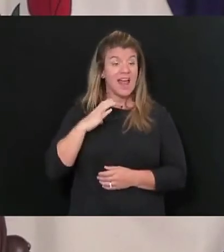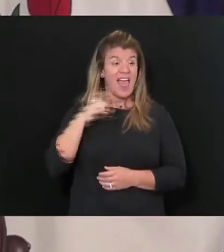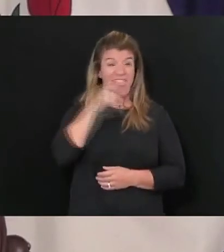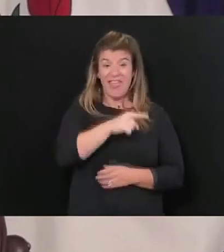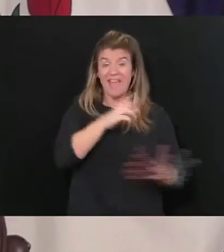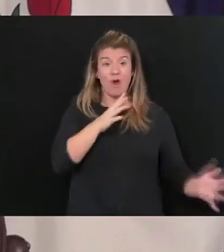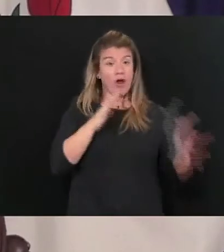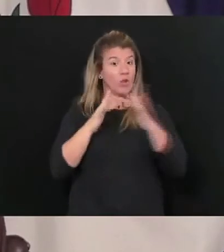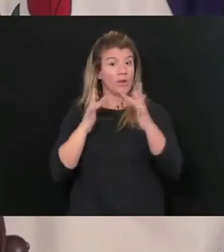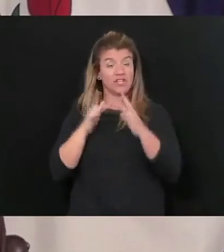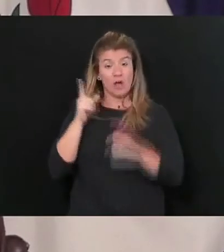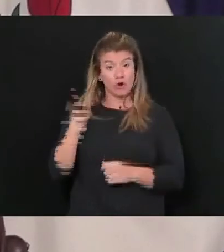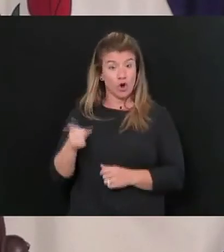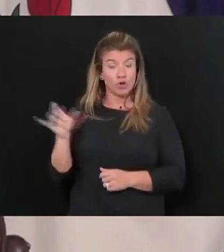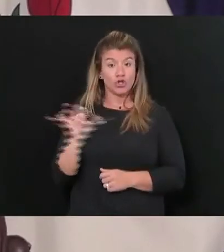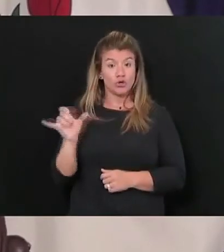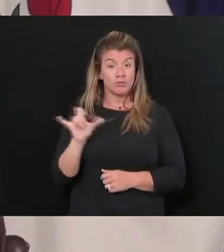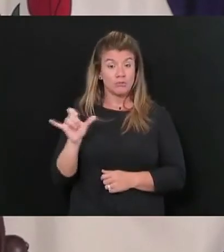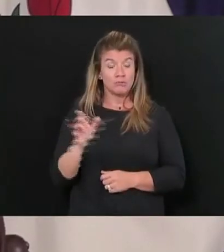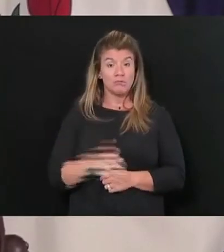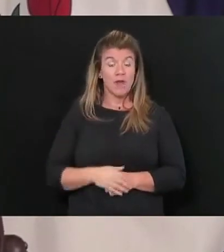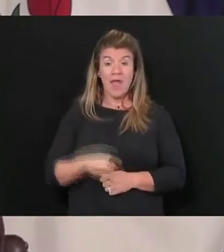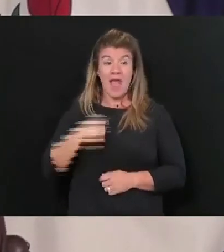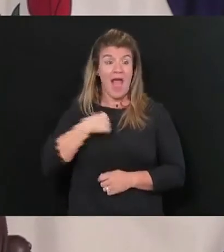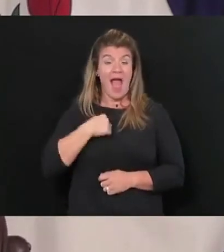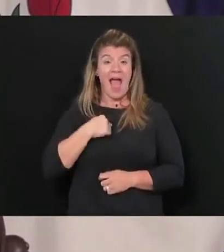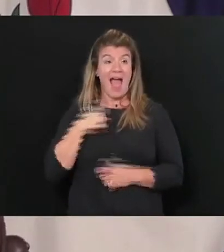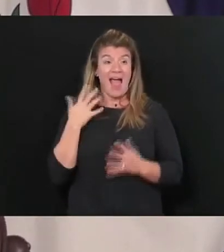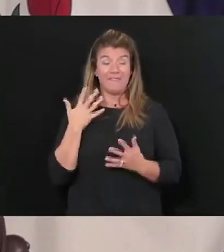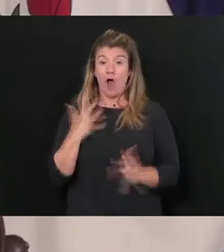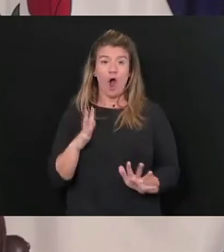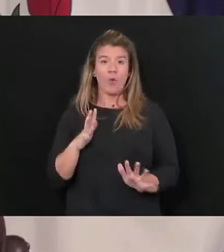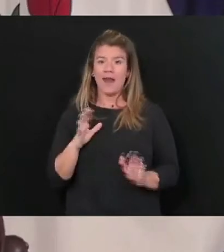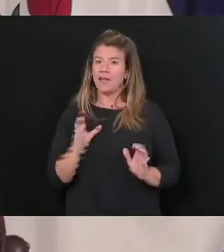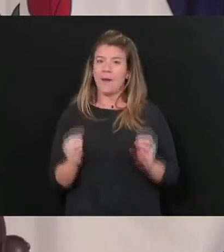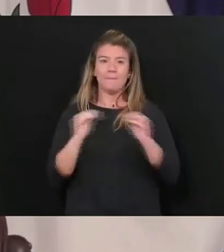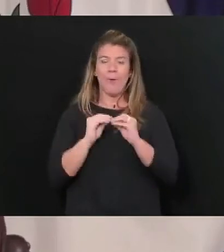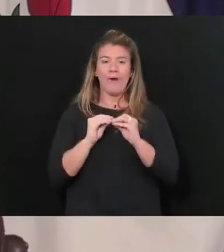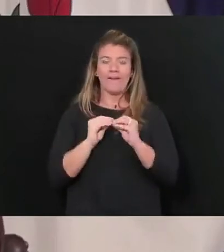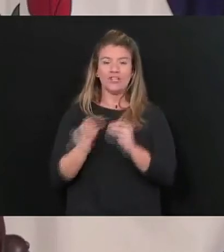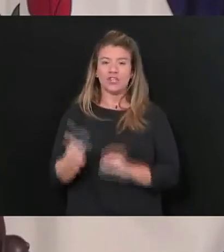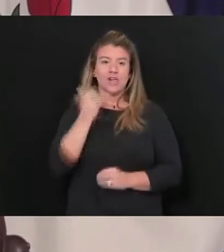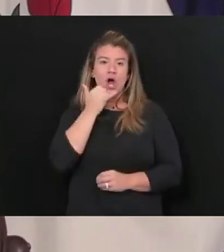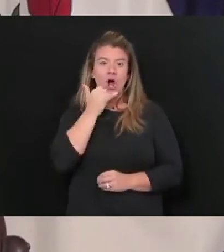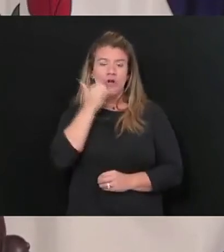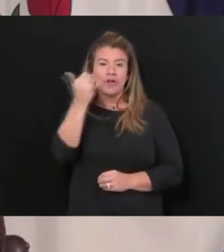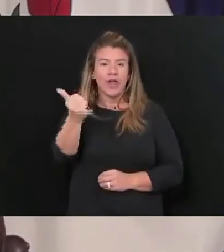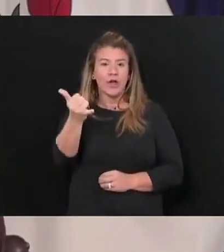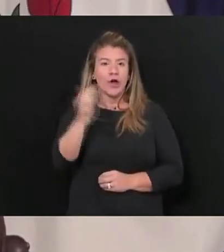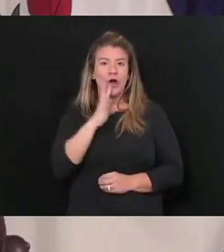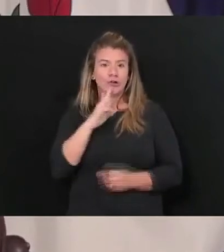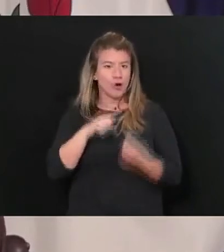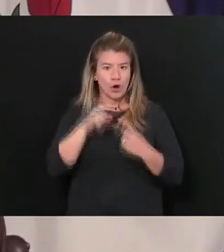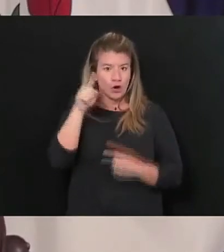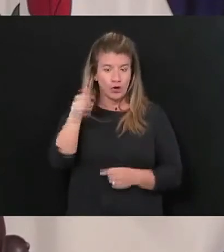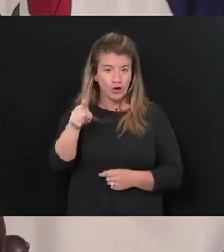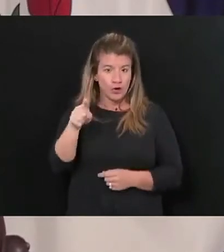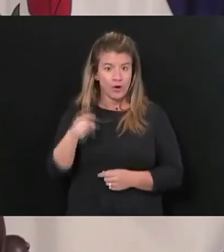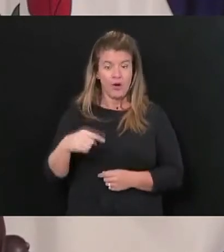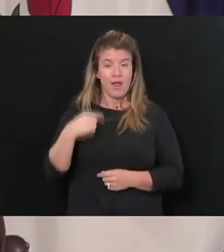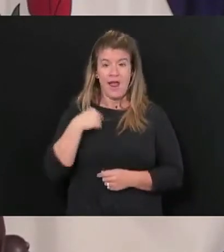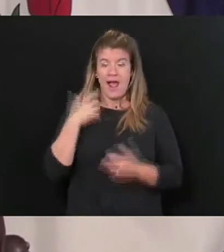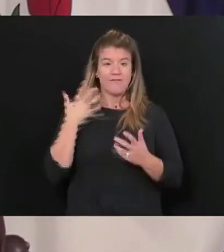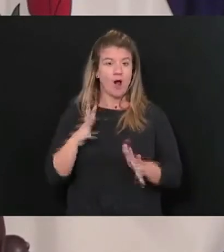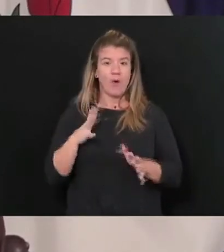her as well. From my standpoint, I have done way more than just pick up the phone and just talk back and forth. I